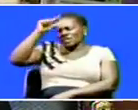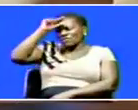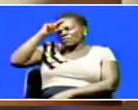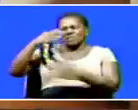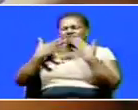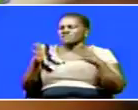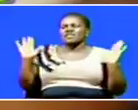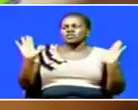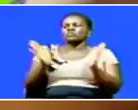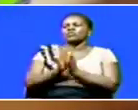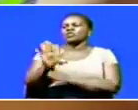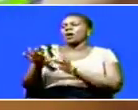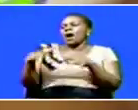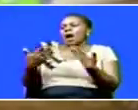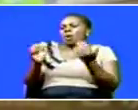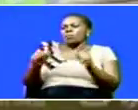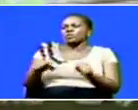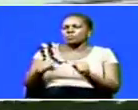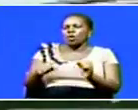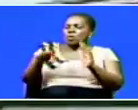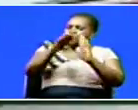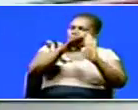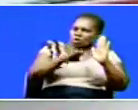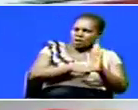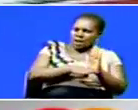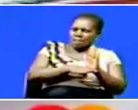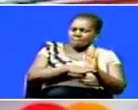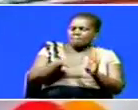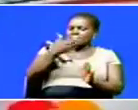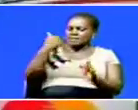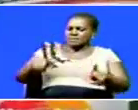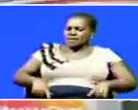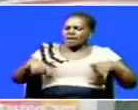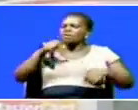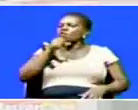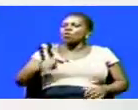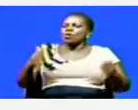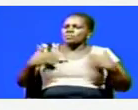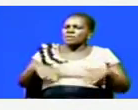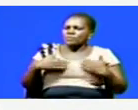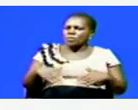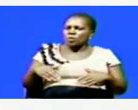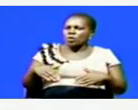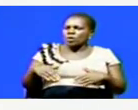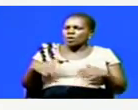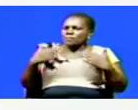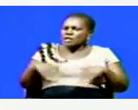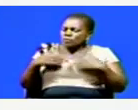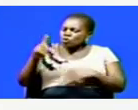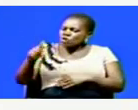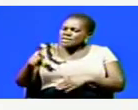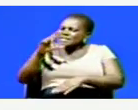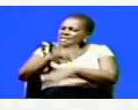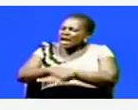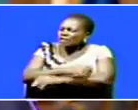serikali. How come the government program meant to better the lives of the elderly is not reaching those who need it